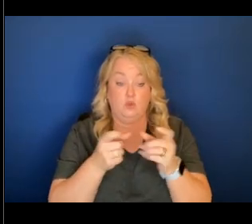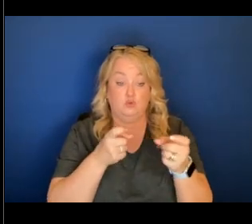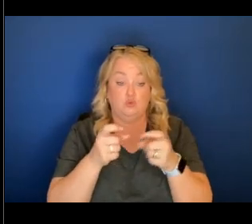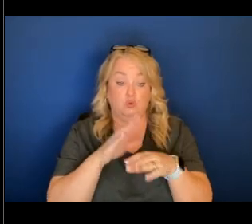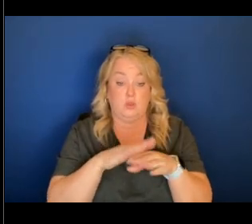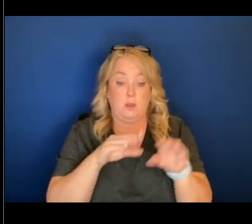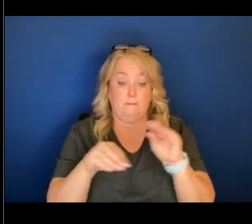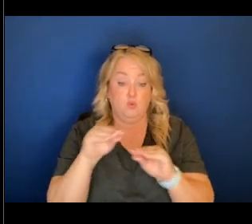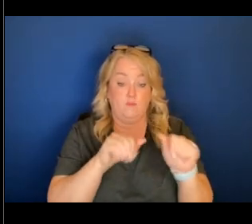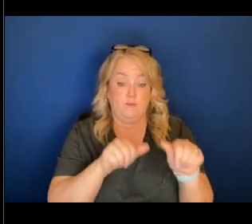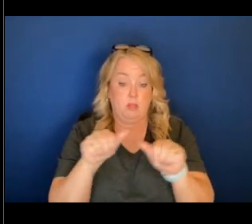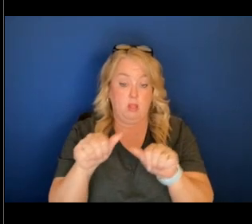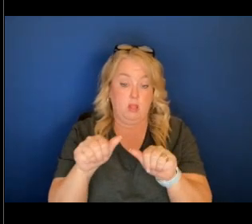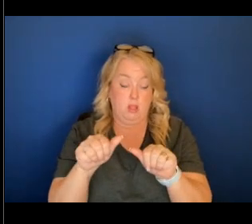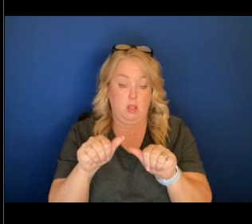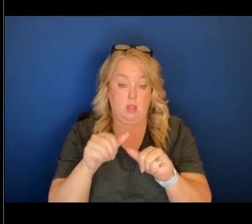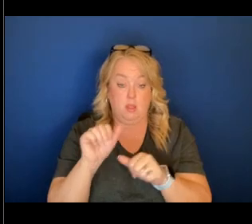movable appliances,